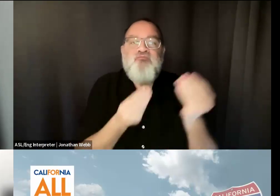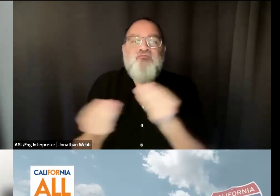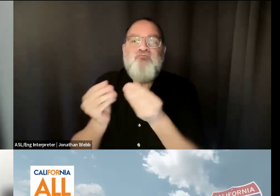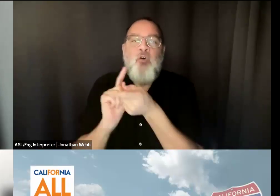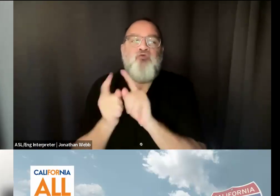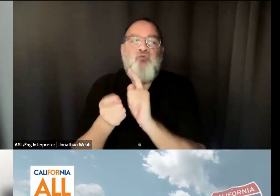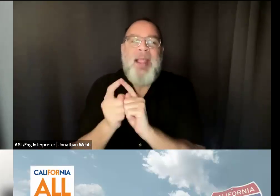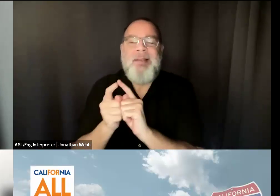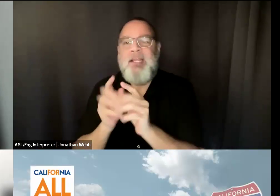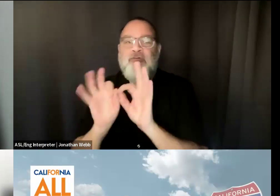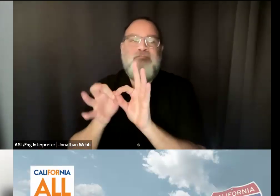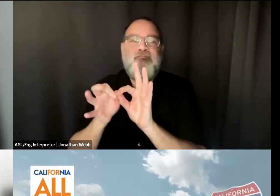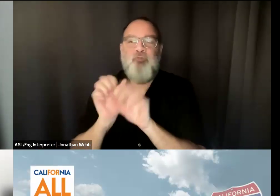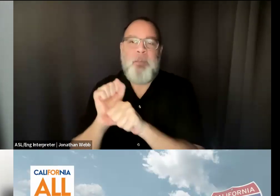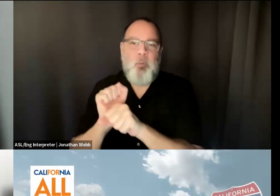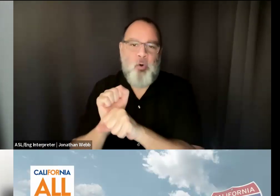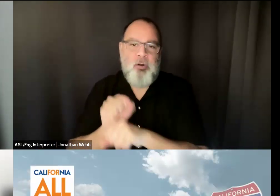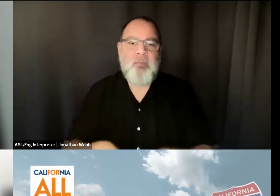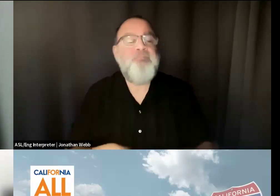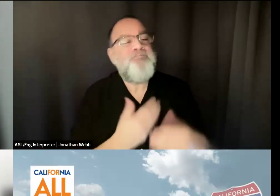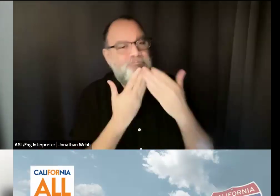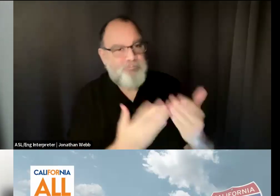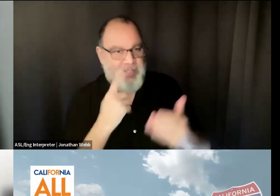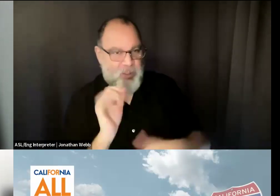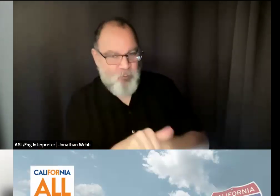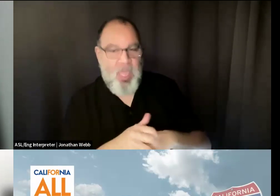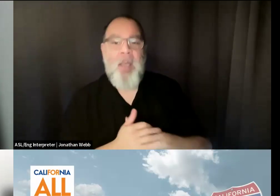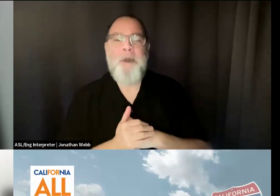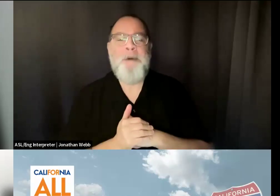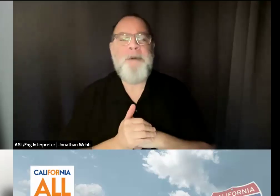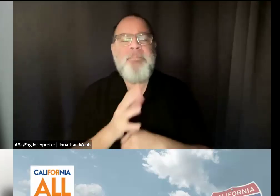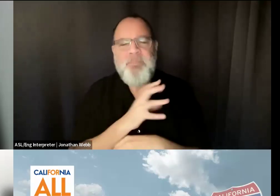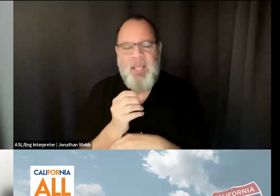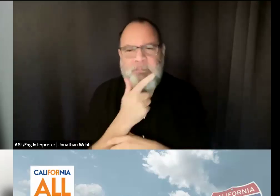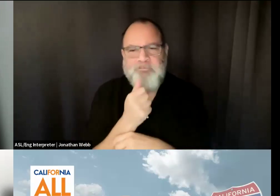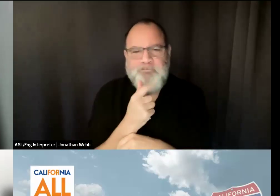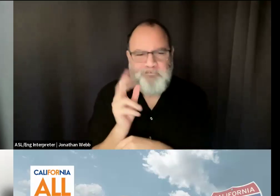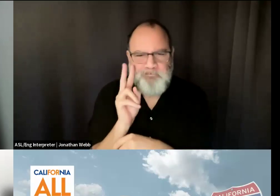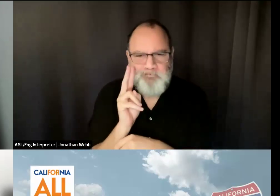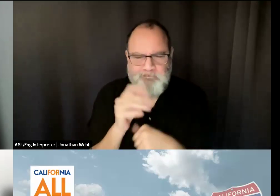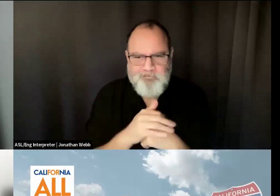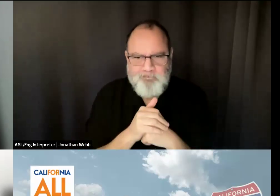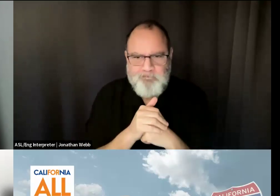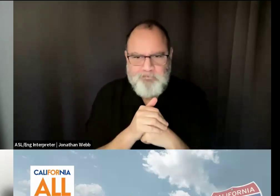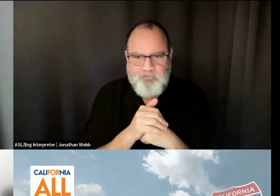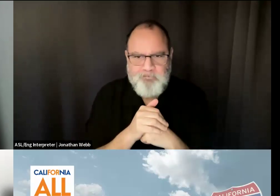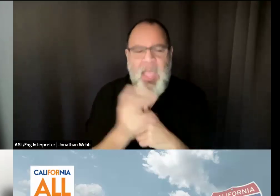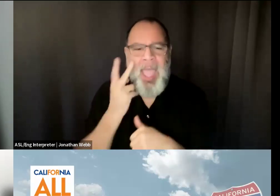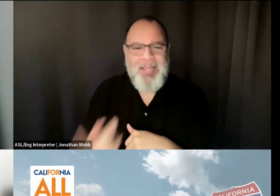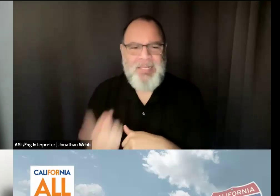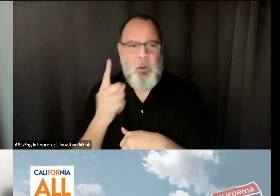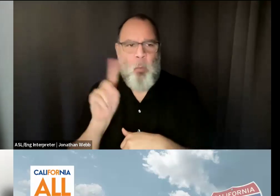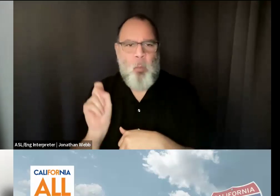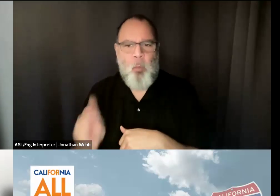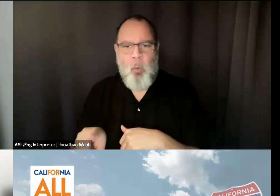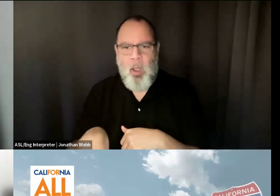Great. Thank you for that. And let me see. There's a question about, we